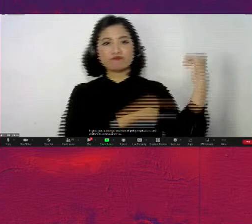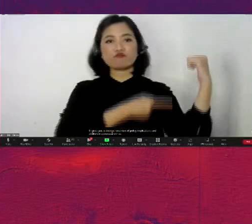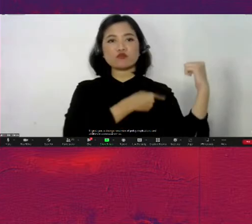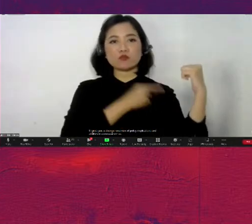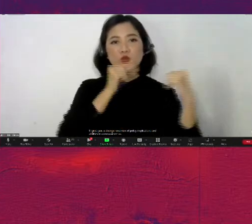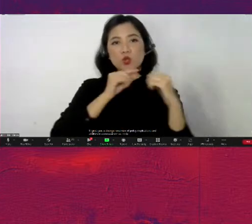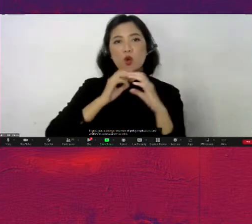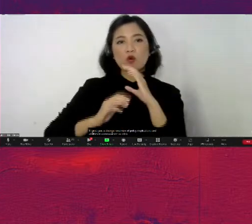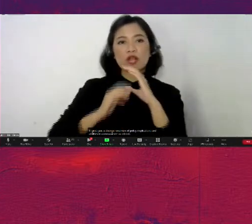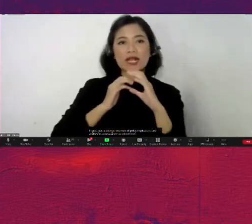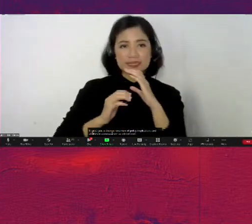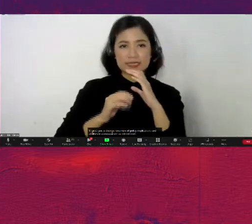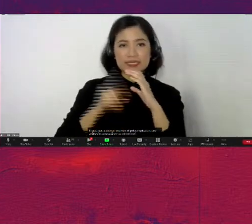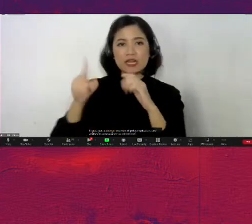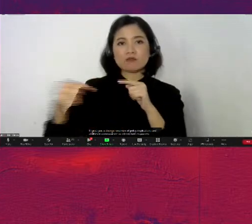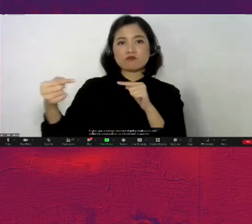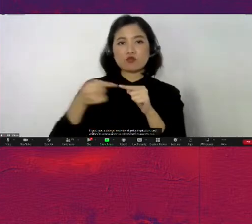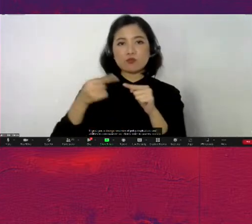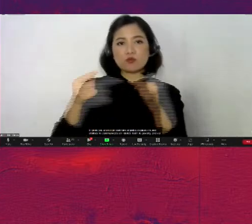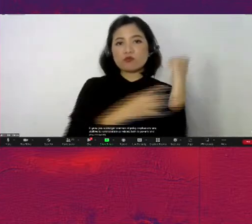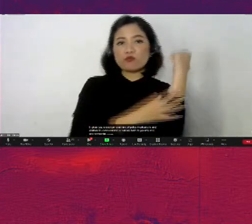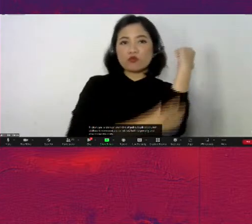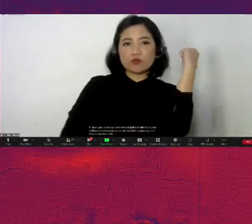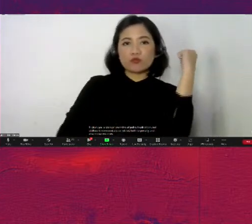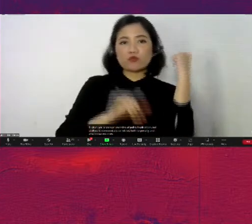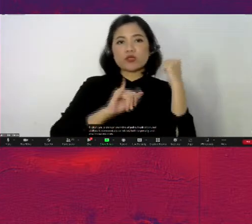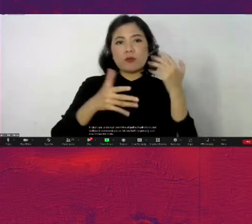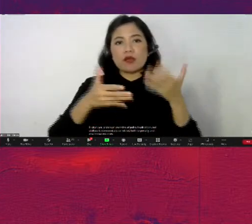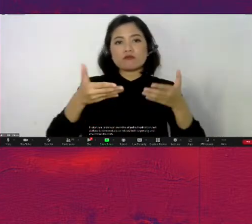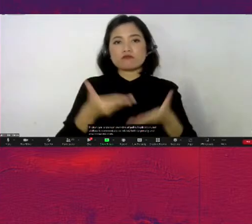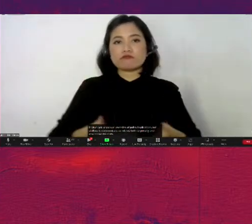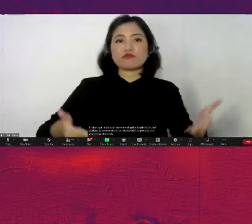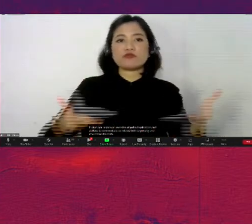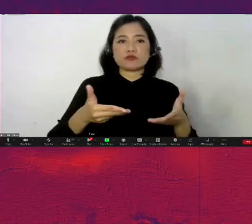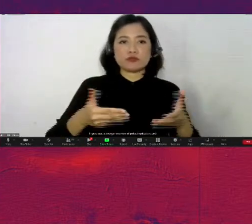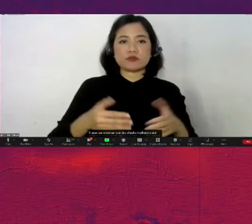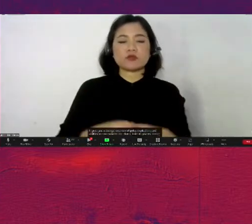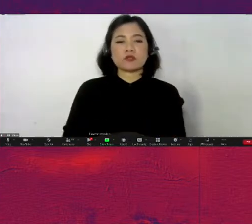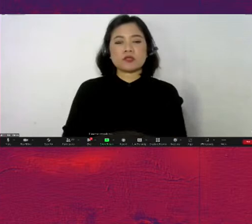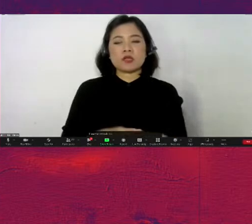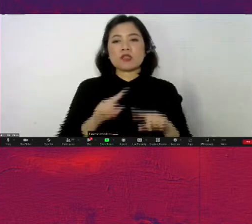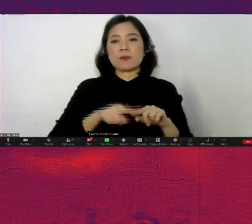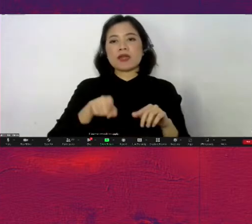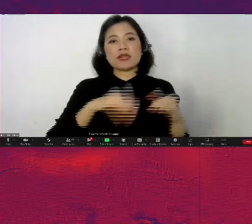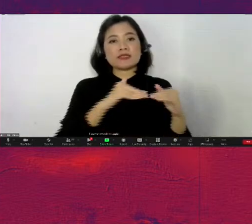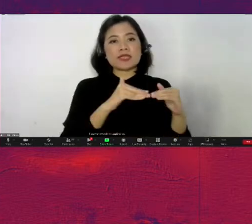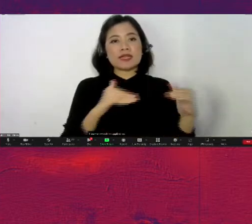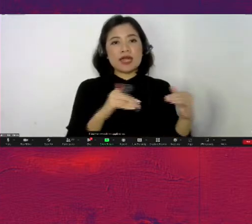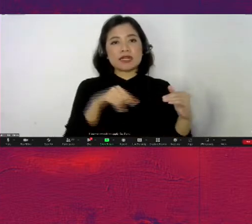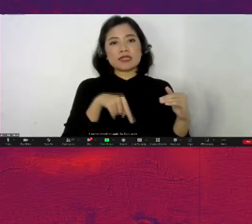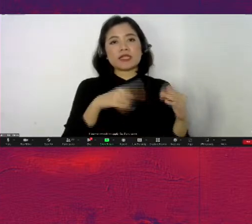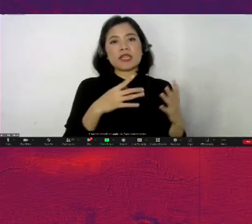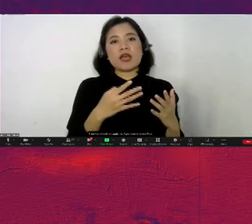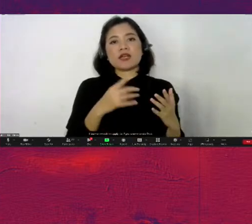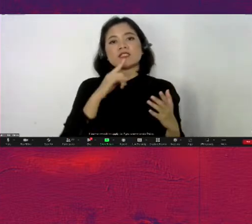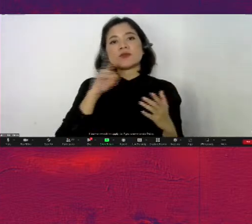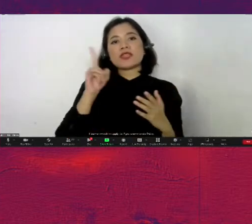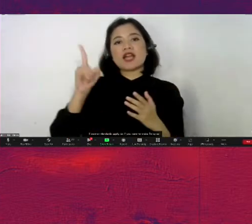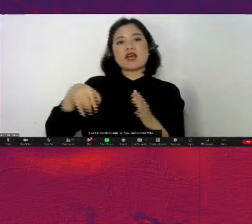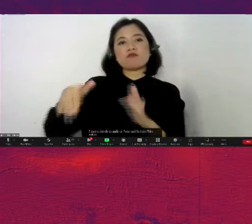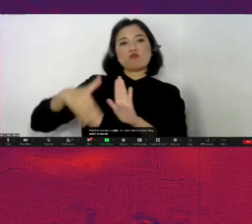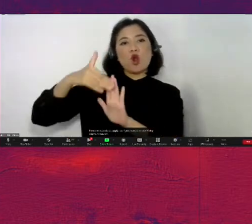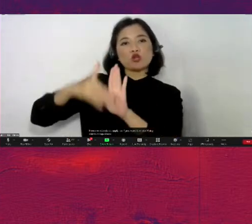so, related both to poverty and environmental costs. However, standards apply, so if you want to make policy